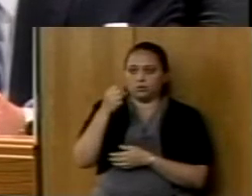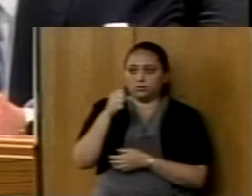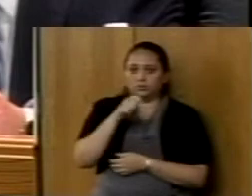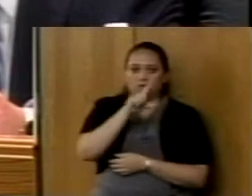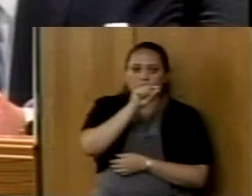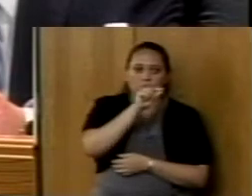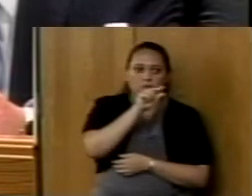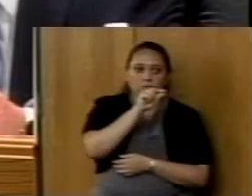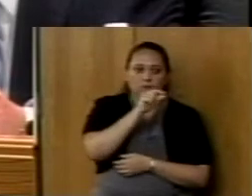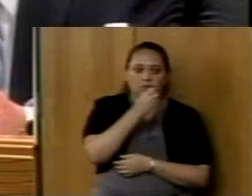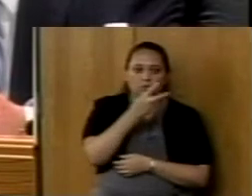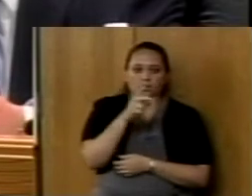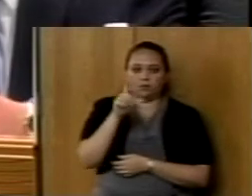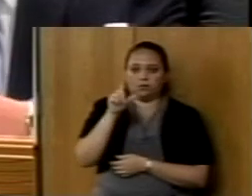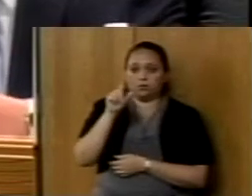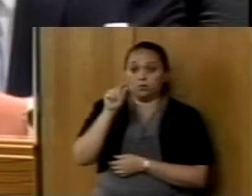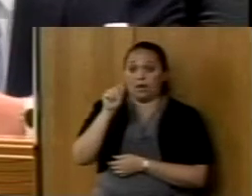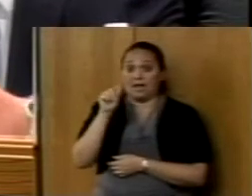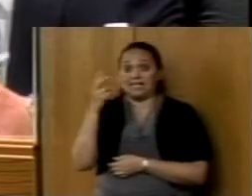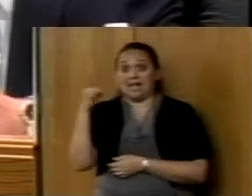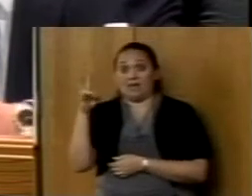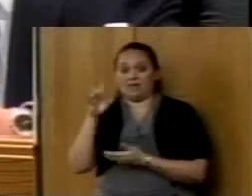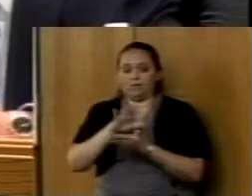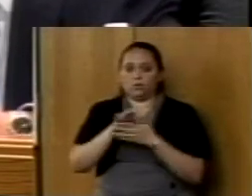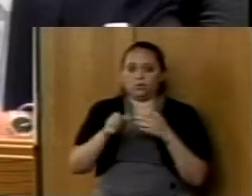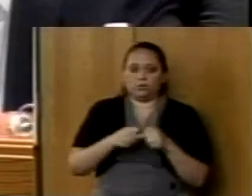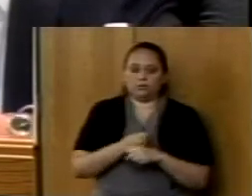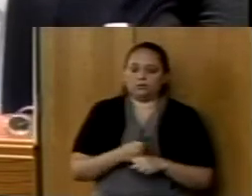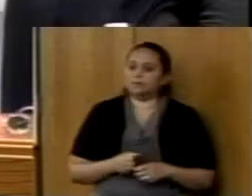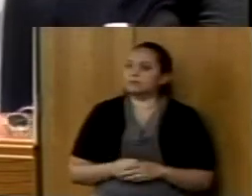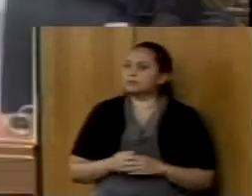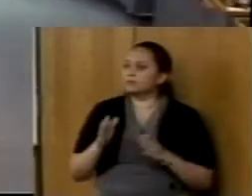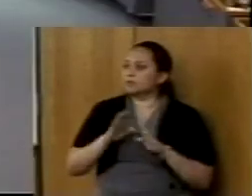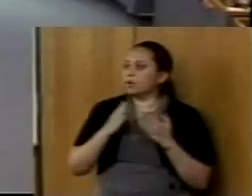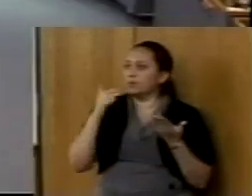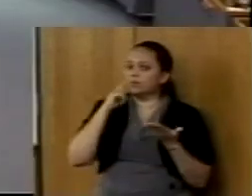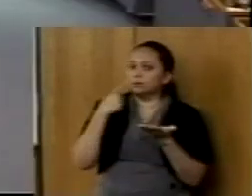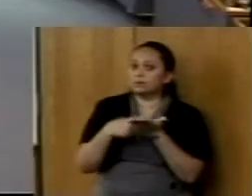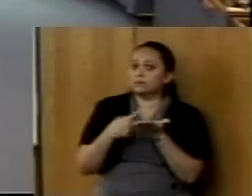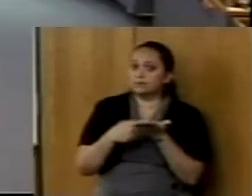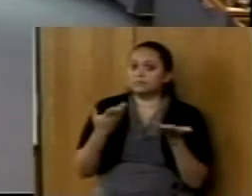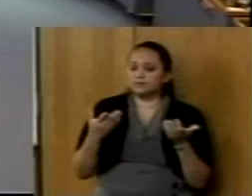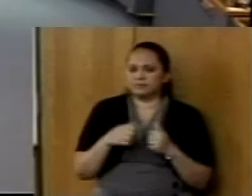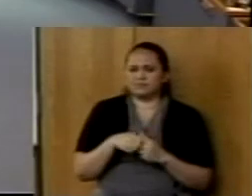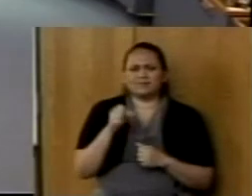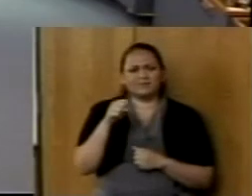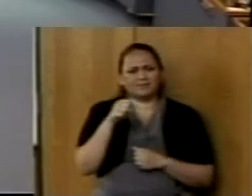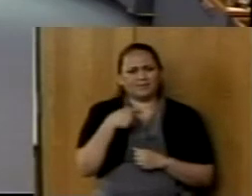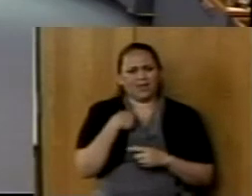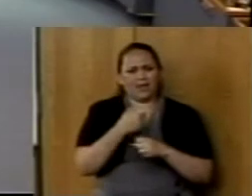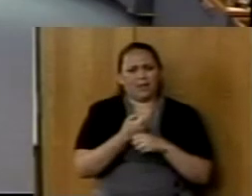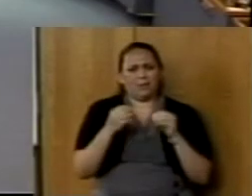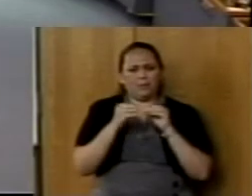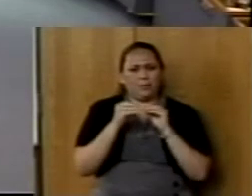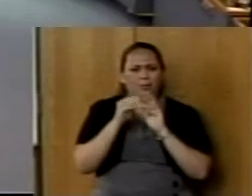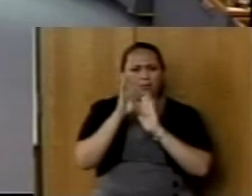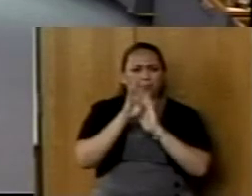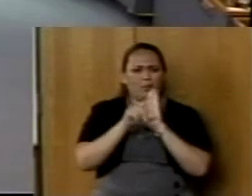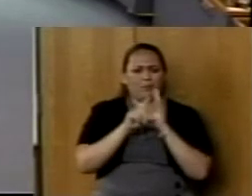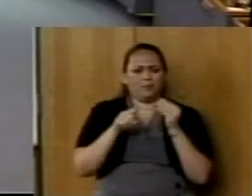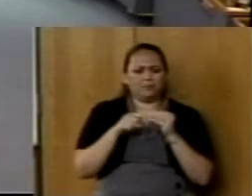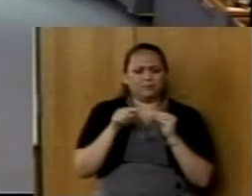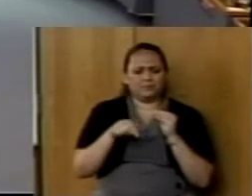2012-20 through 2017 school year. I'll open the floor for discussion. Mrs. Peña. Yes, can I get a little more background on this? What